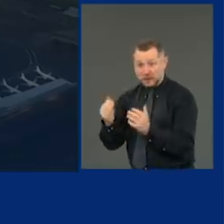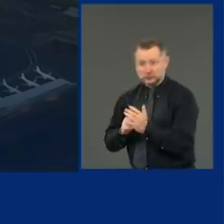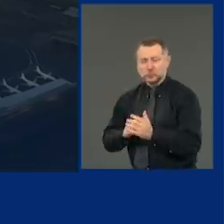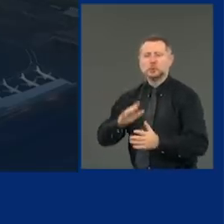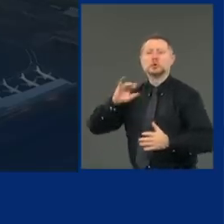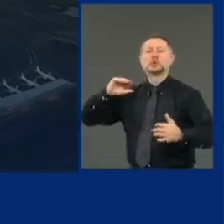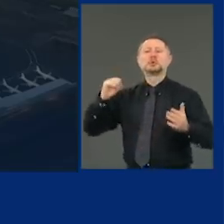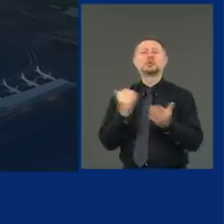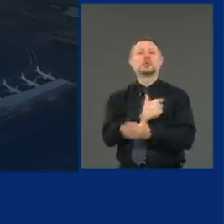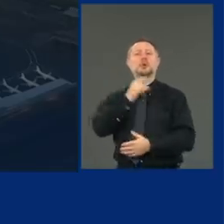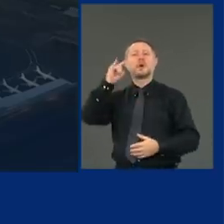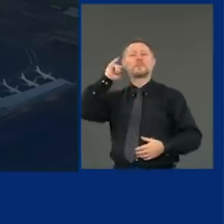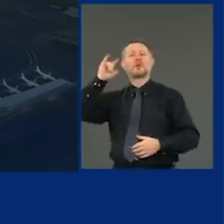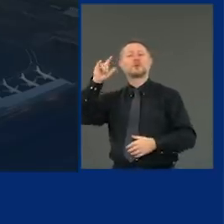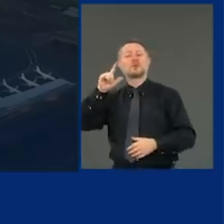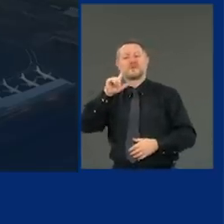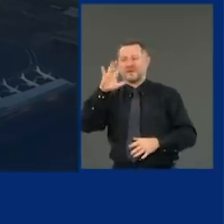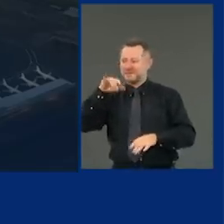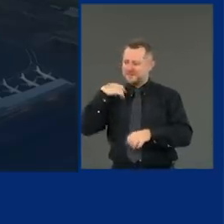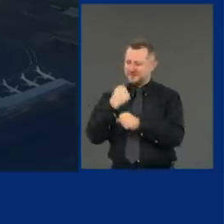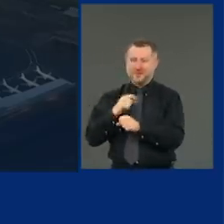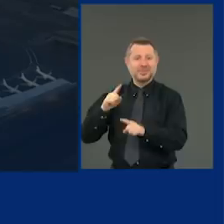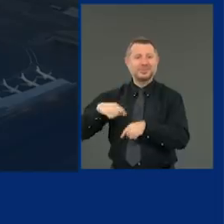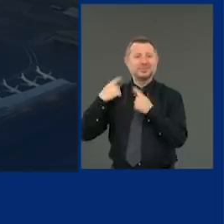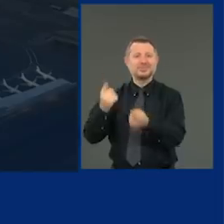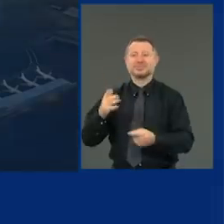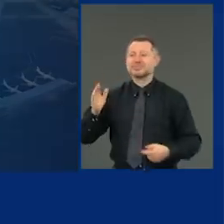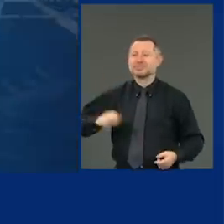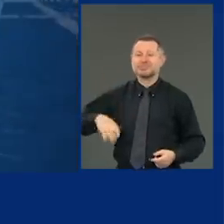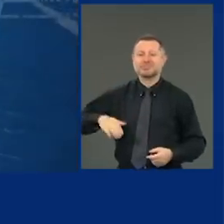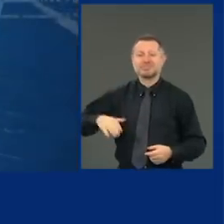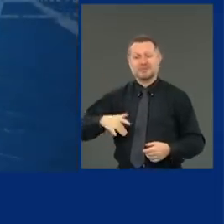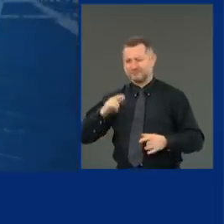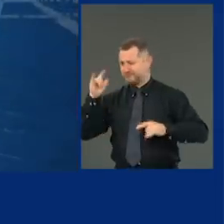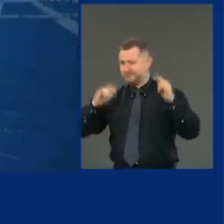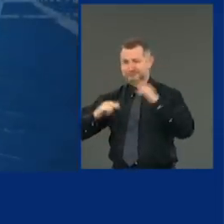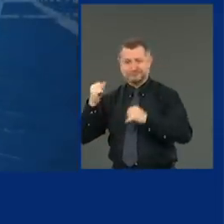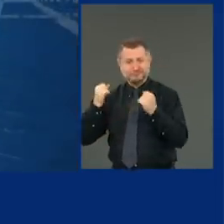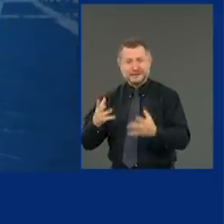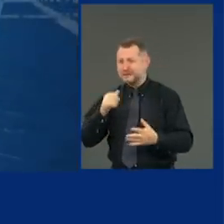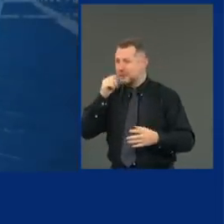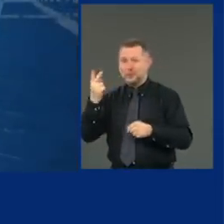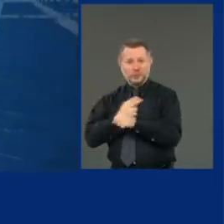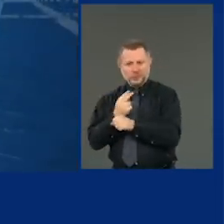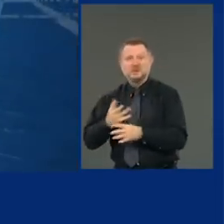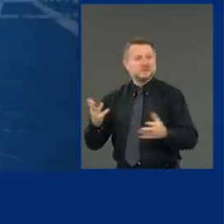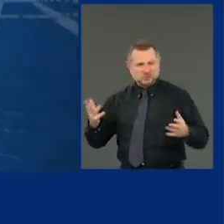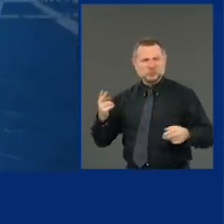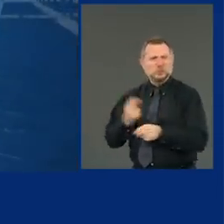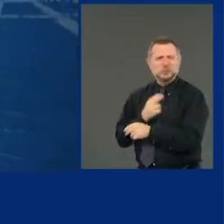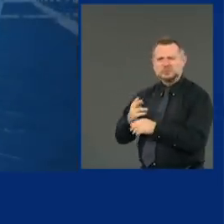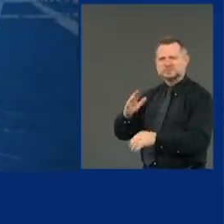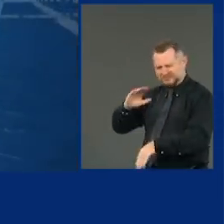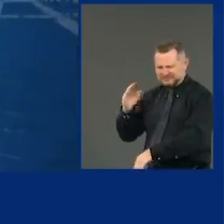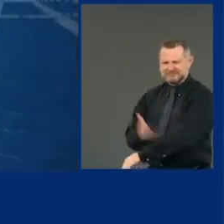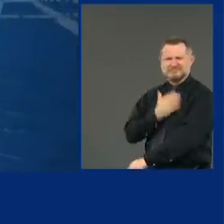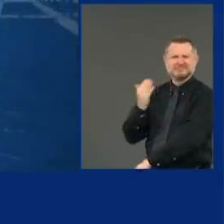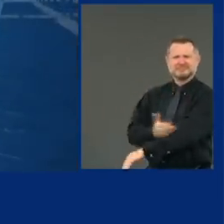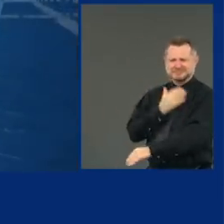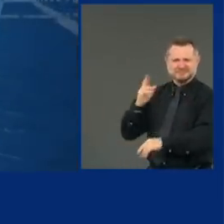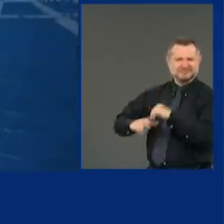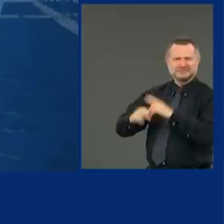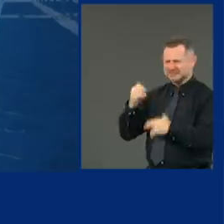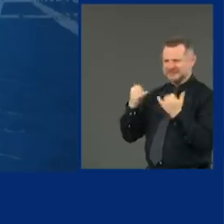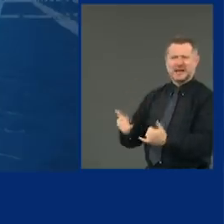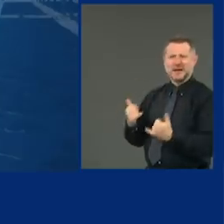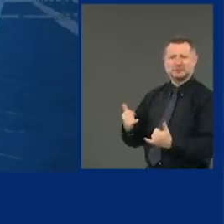low, passenger volume is lower. Let's accelerate that construction now. And let's do things that we've been talking about for a